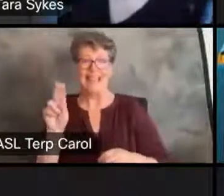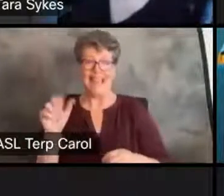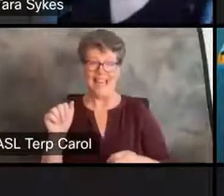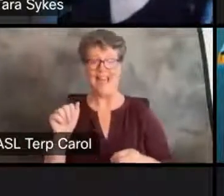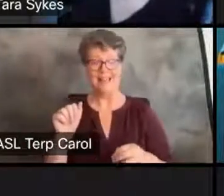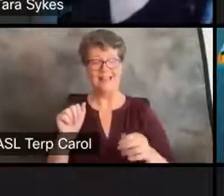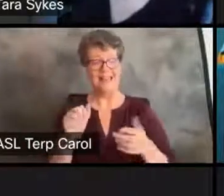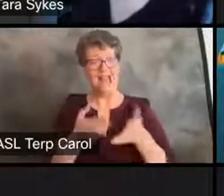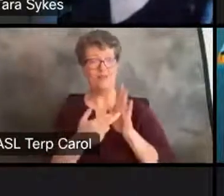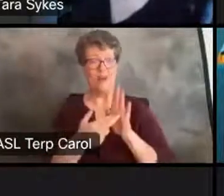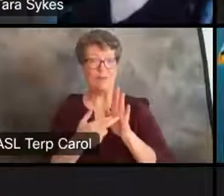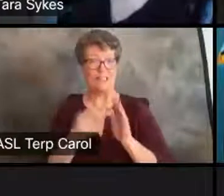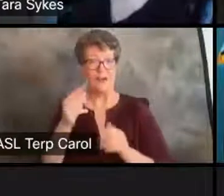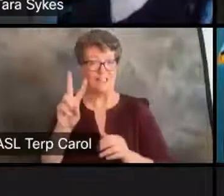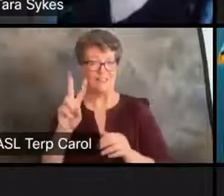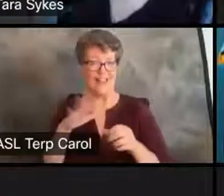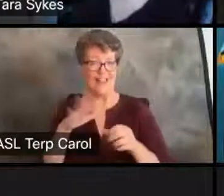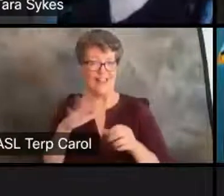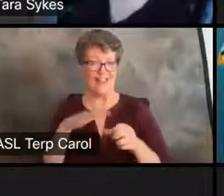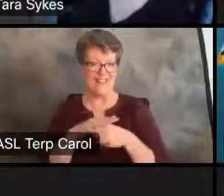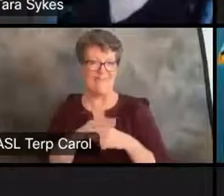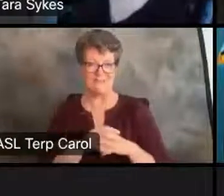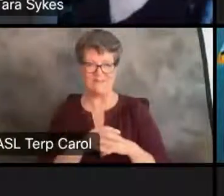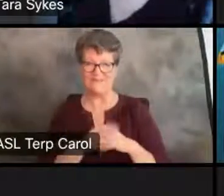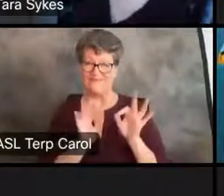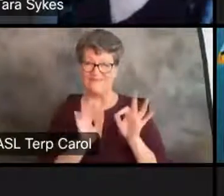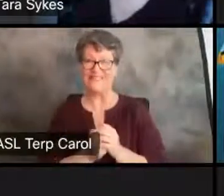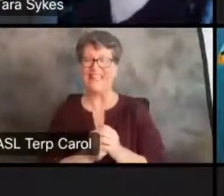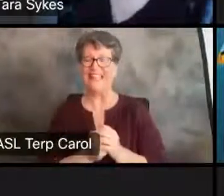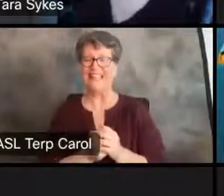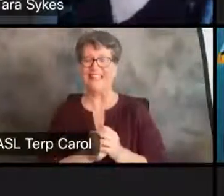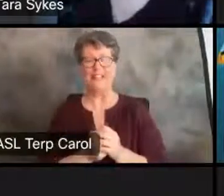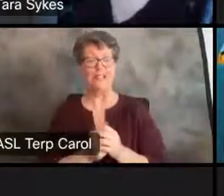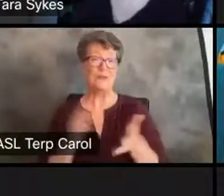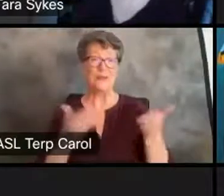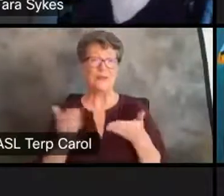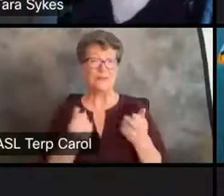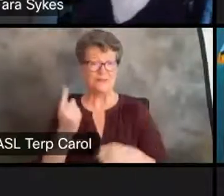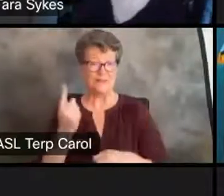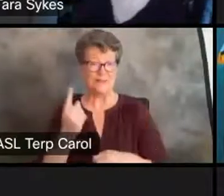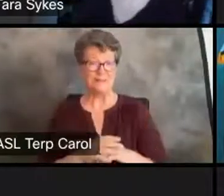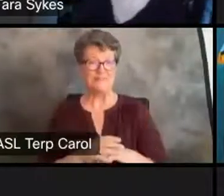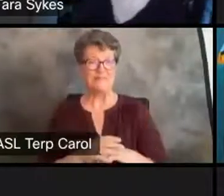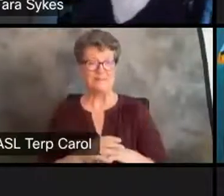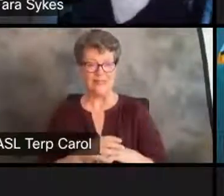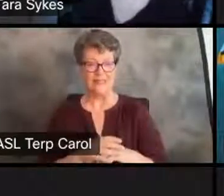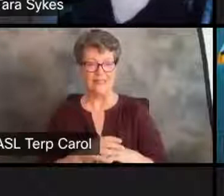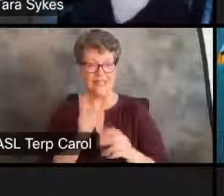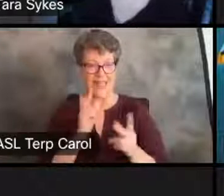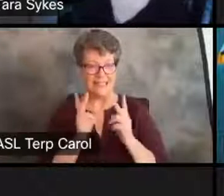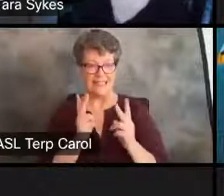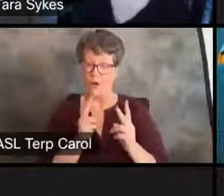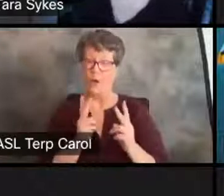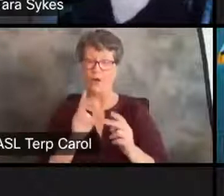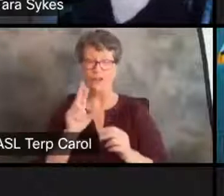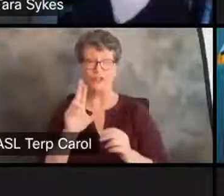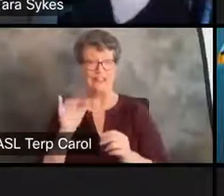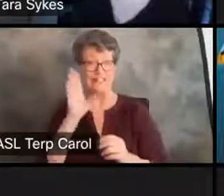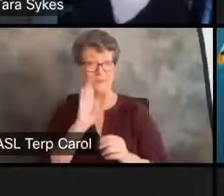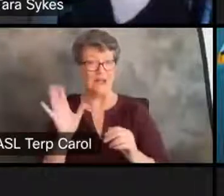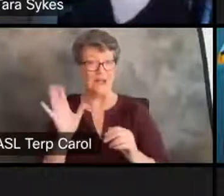here, and Dana and Heidi, always proudly representing the greater Grass Valley area. Maybe that's what we'll call it. Yeah, there we